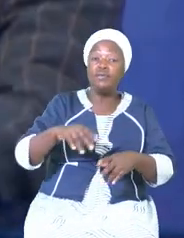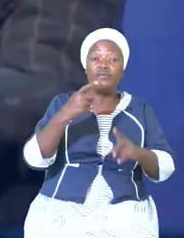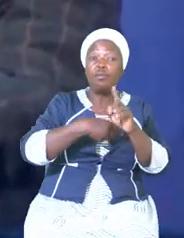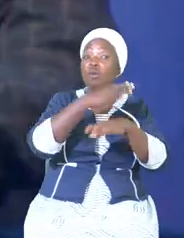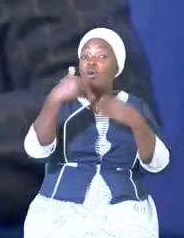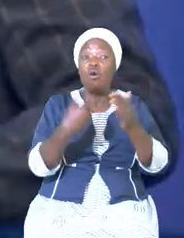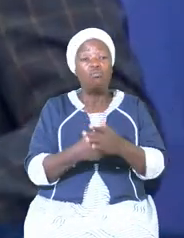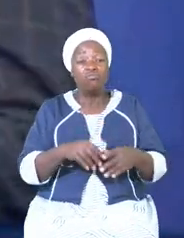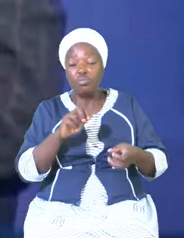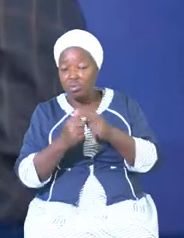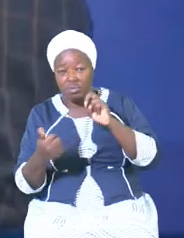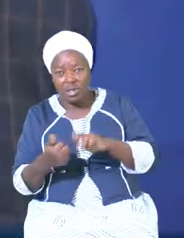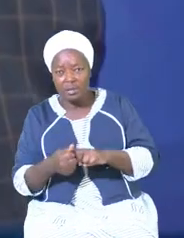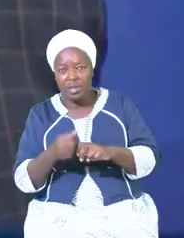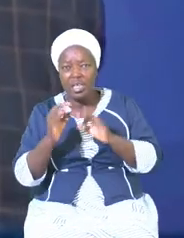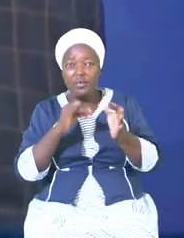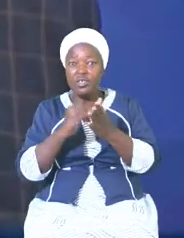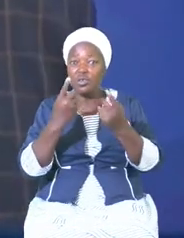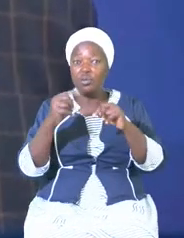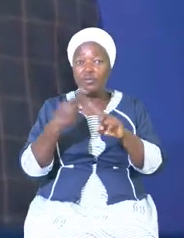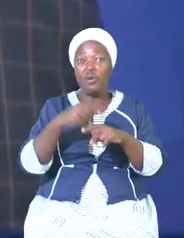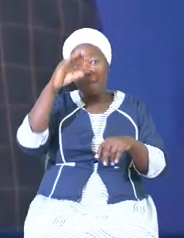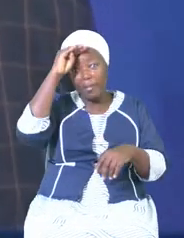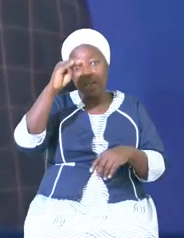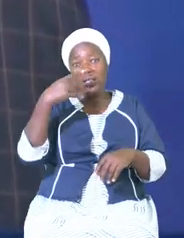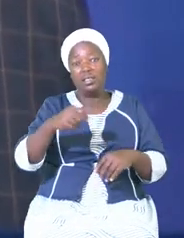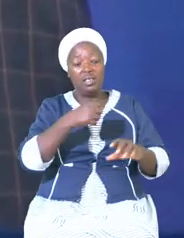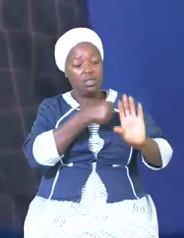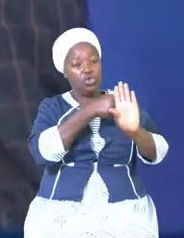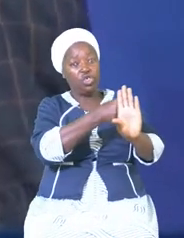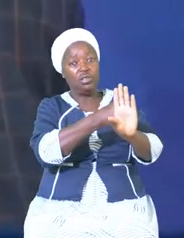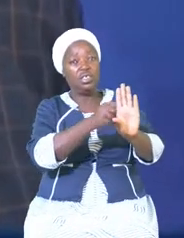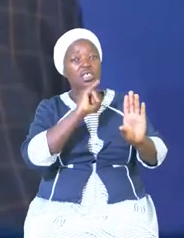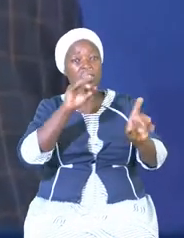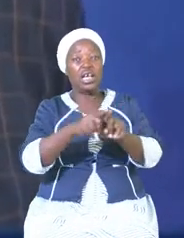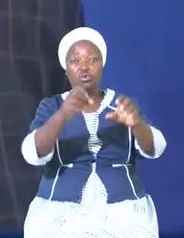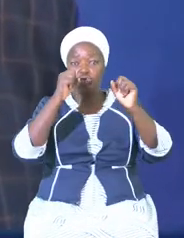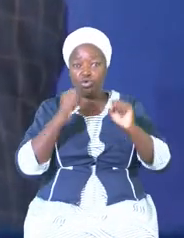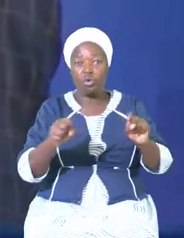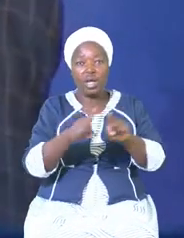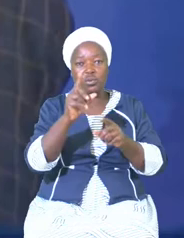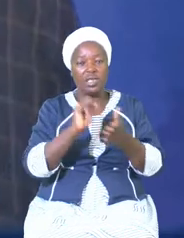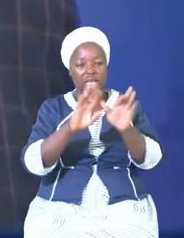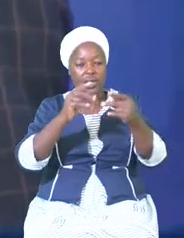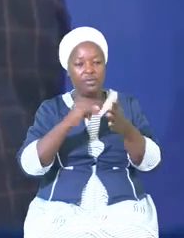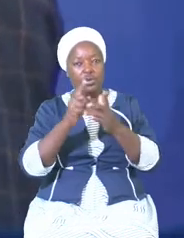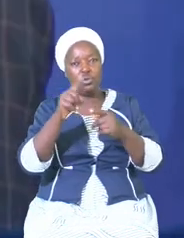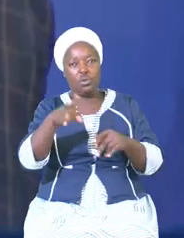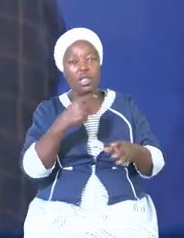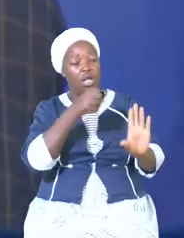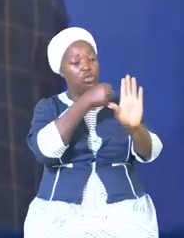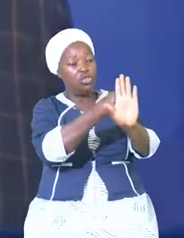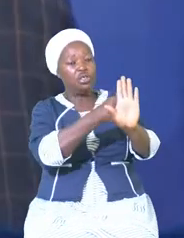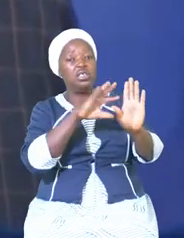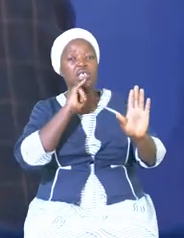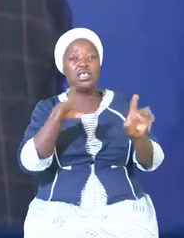If it is coming from man, the shield is as strong as the man that gave it to you. The shield is as